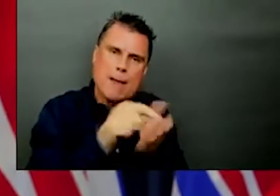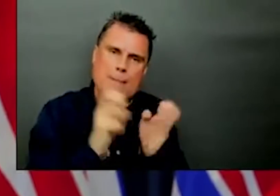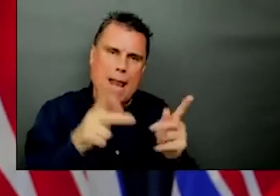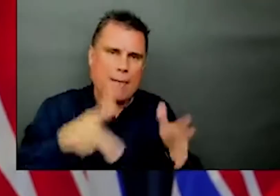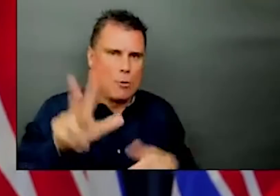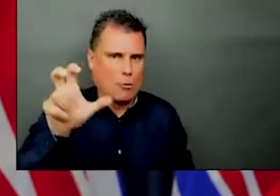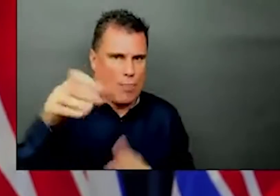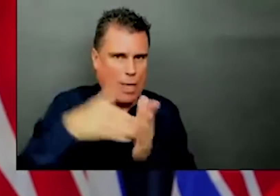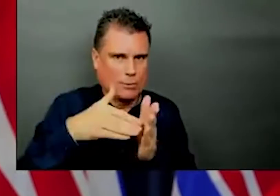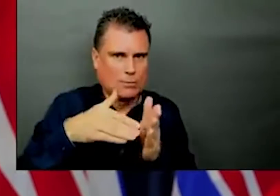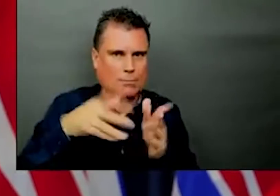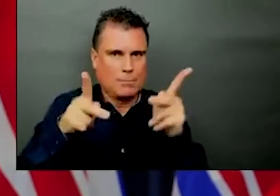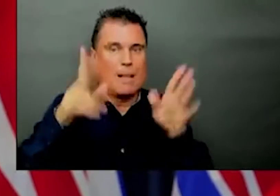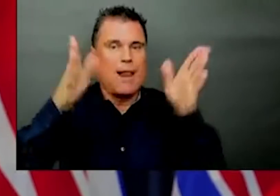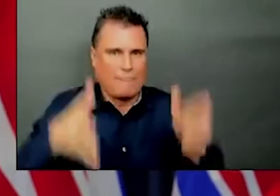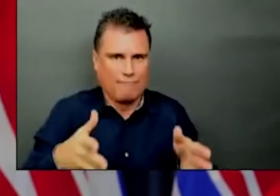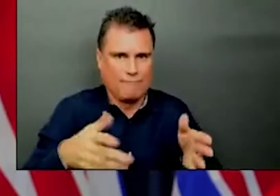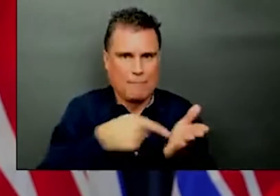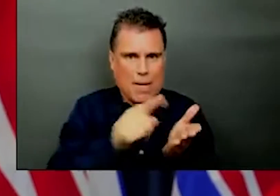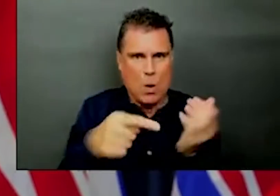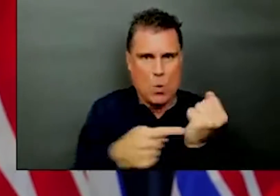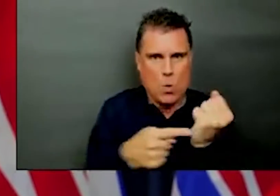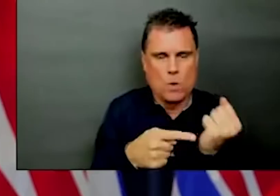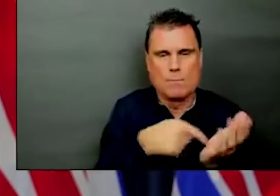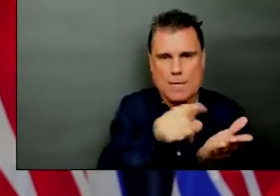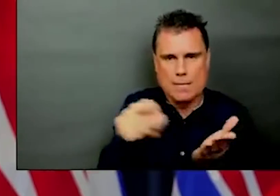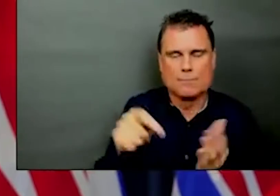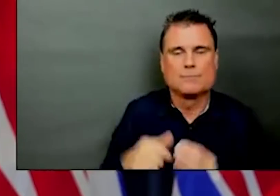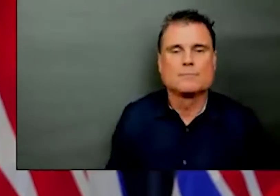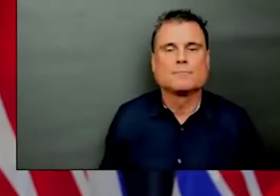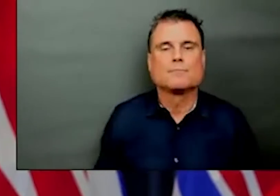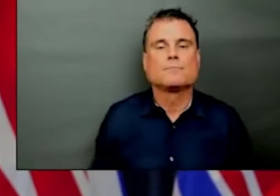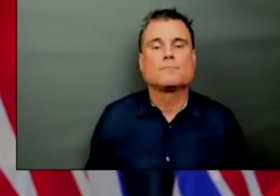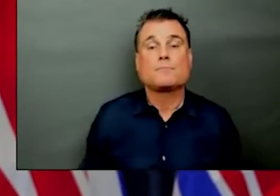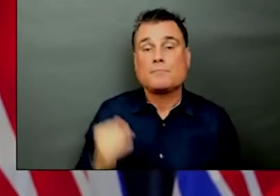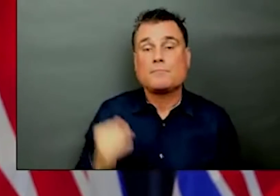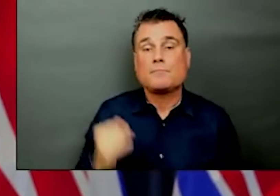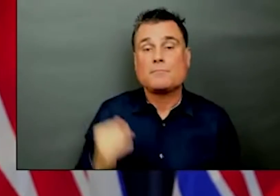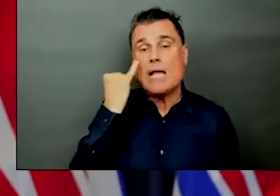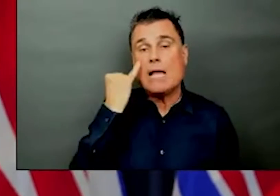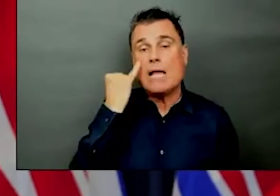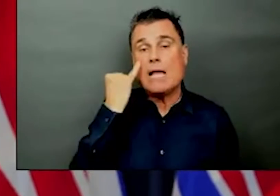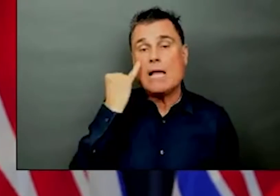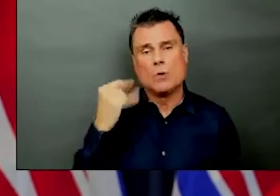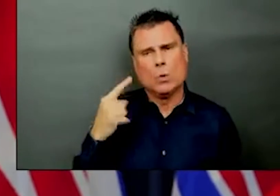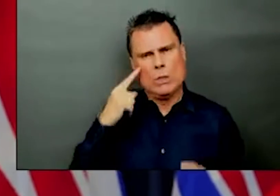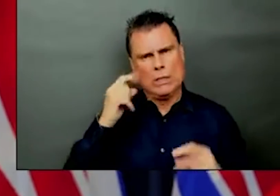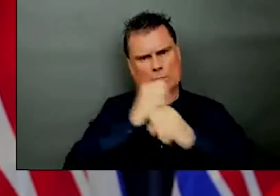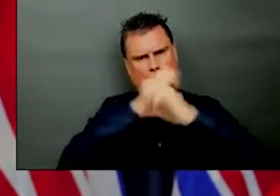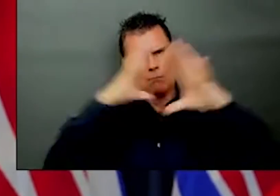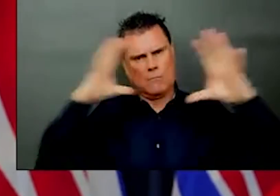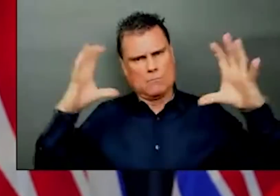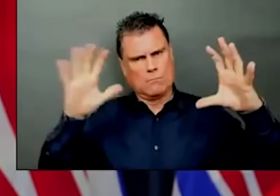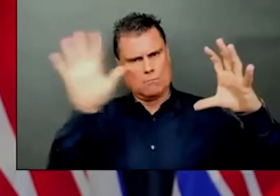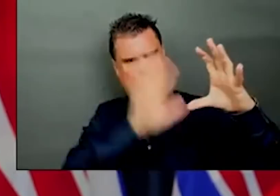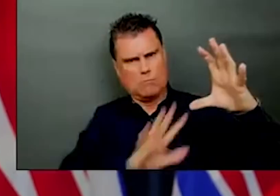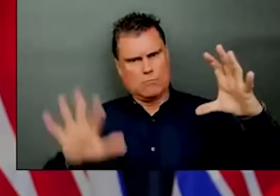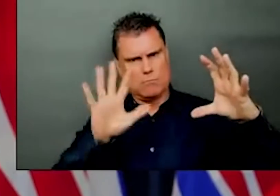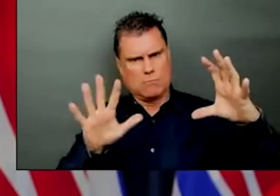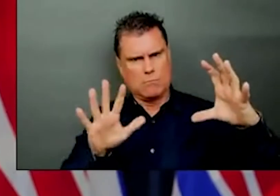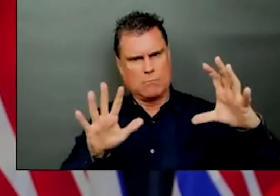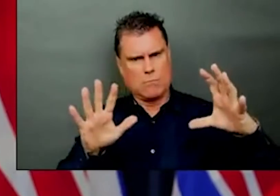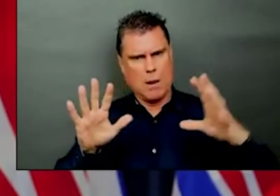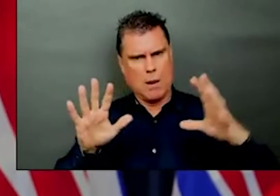so that, I think, is, when you consider that this is just a little over a month and a half since the program was initiated,